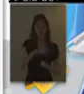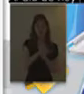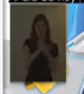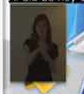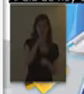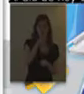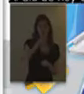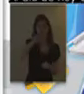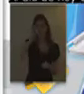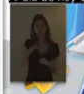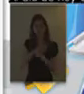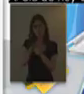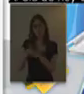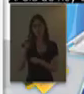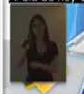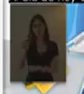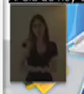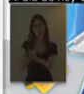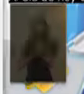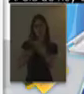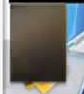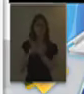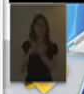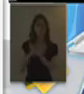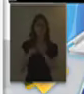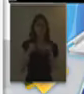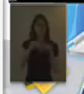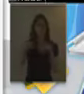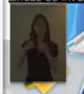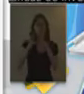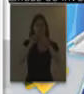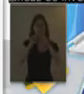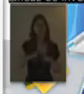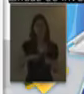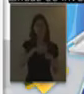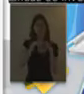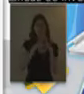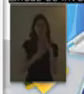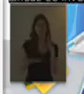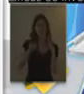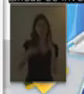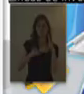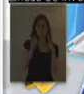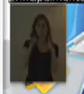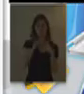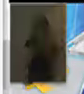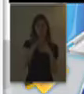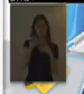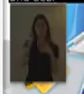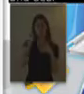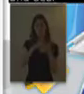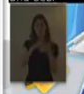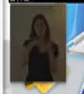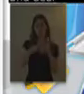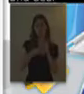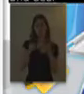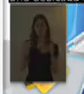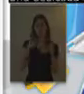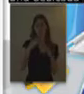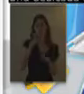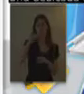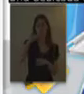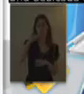today they work in slightly different areas. So the areas of research, we have 4 main areas. We have one about semantic